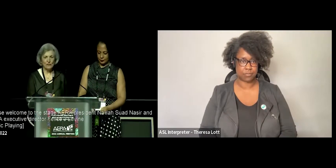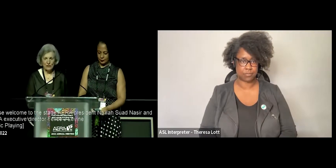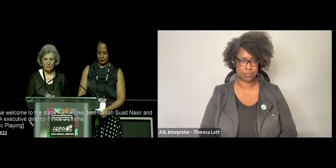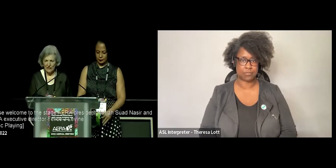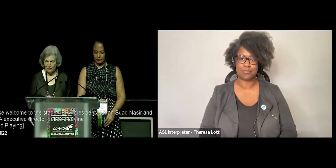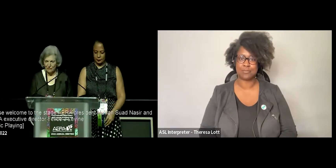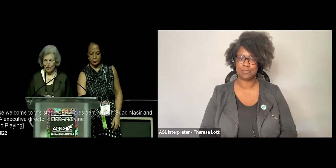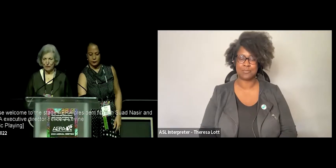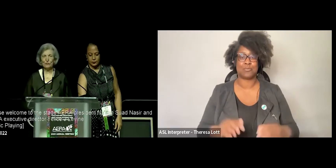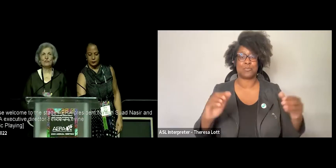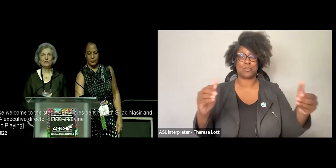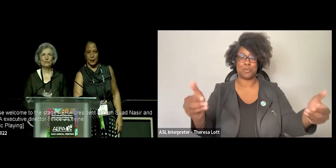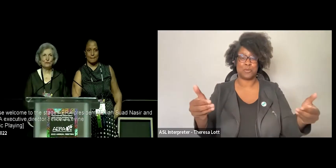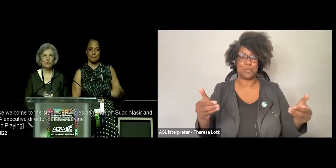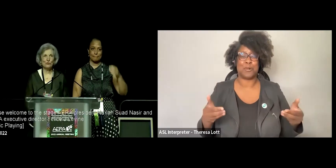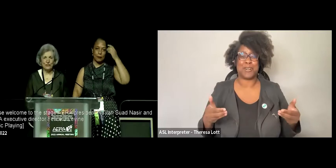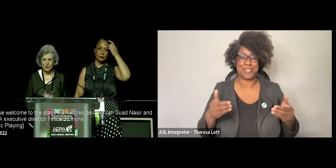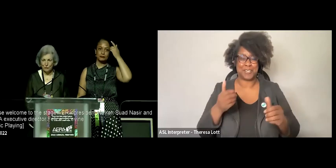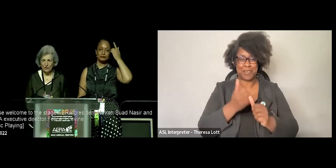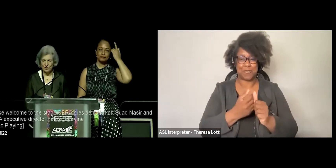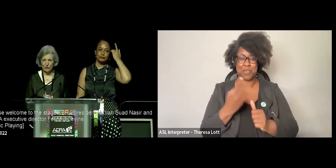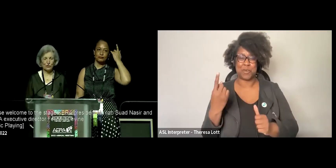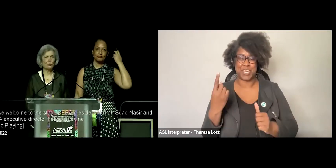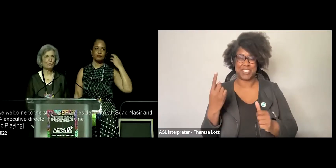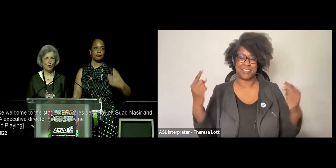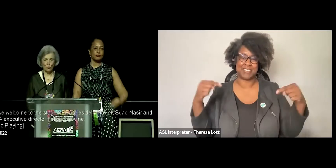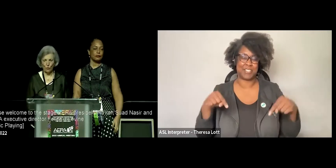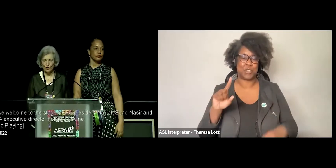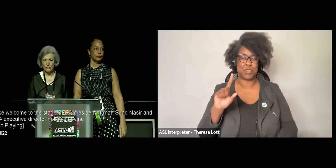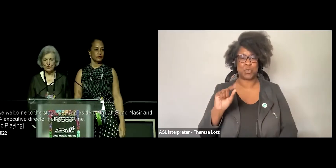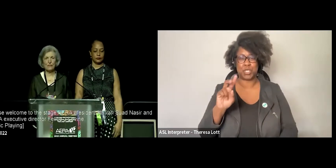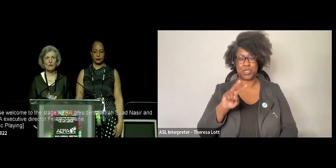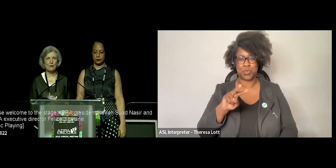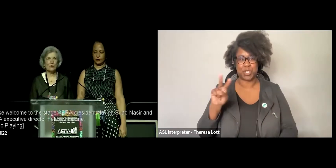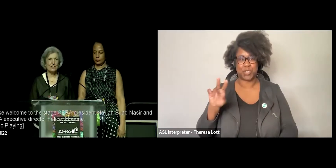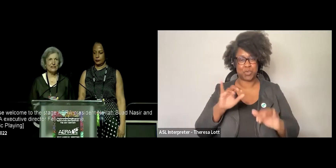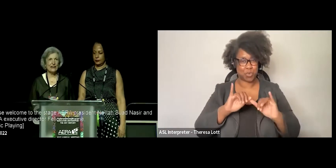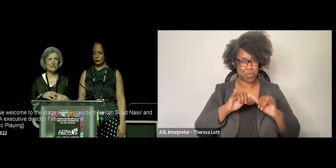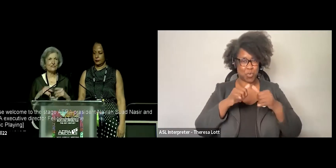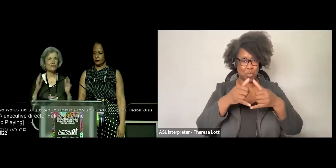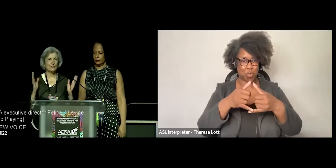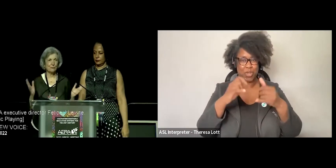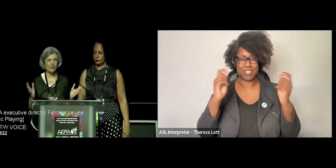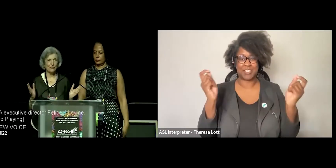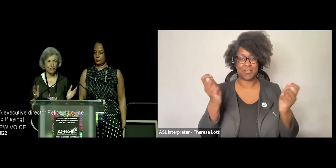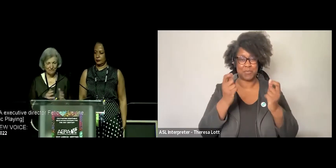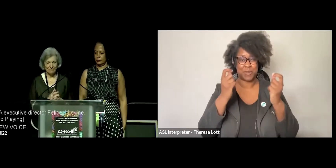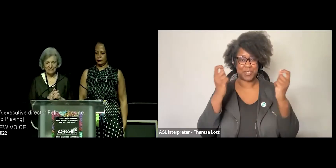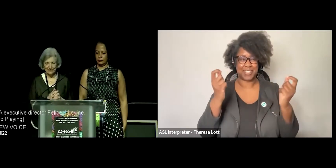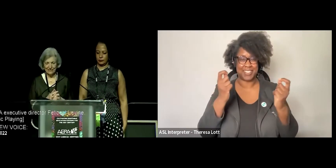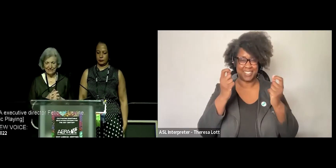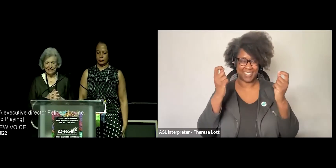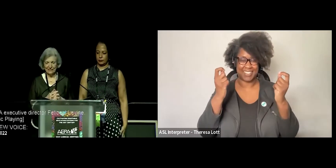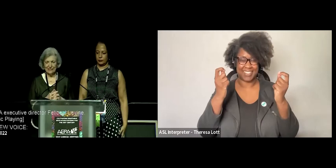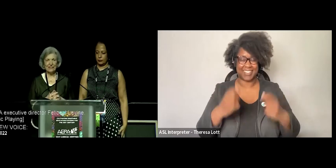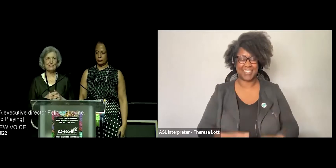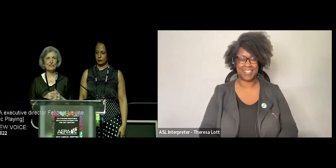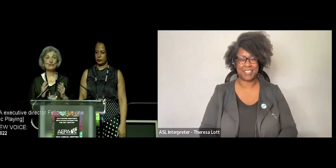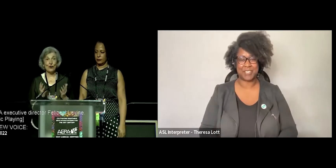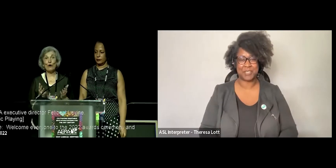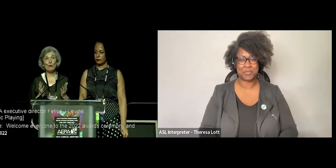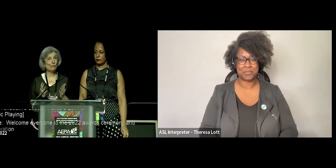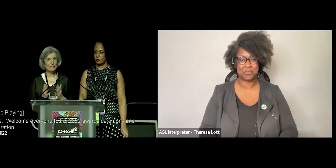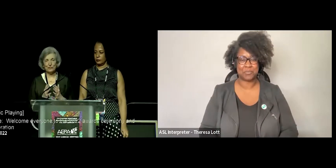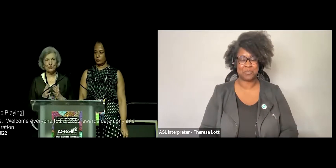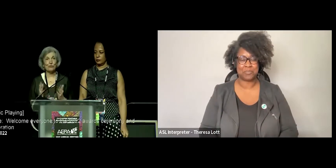Well, welcome everyone to the 2022 award ceremony and celebration. It